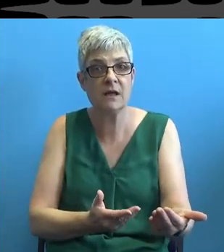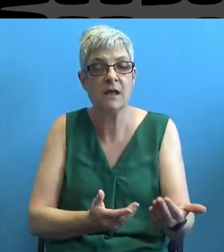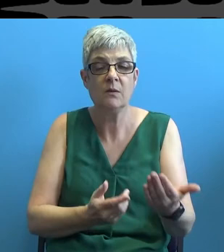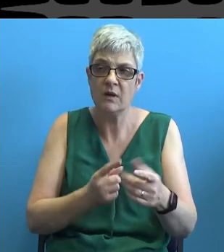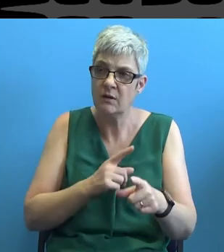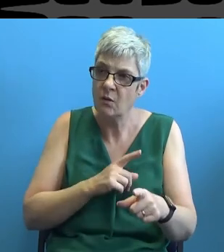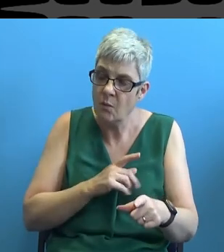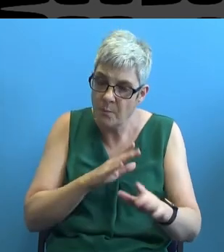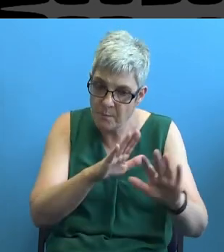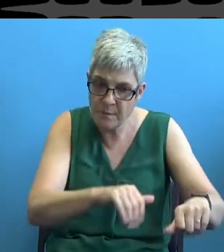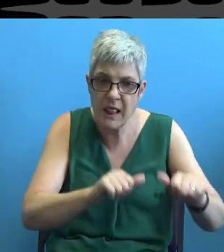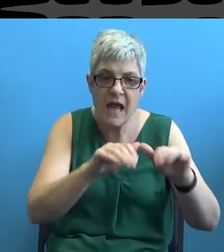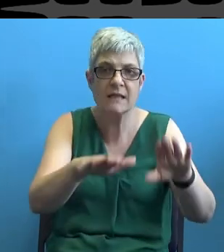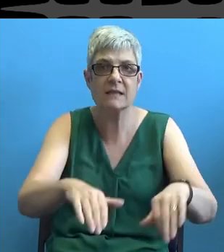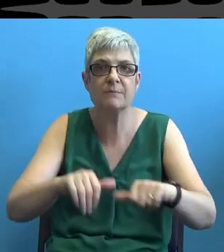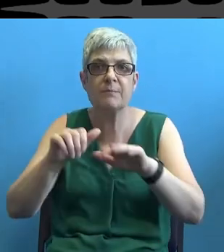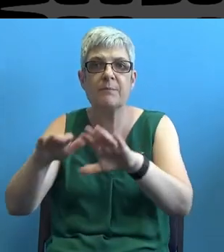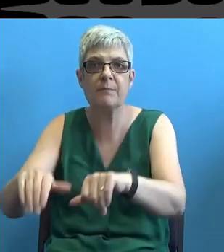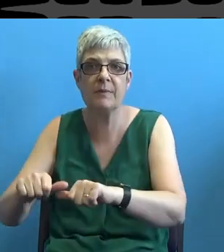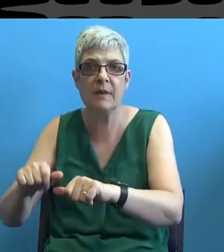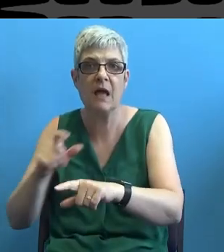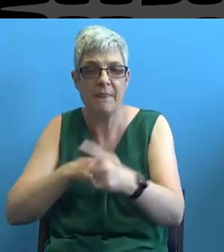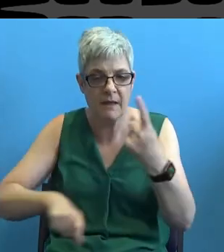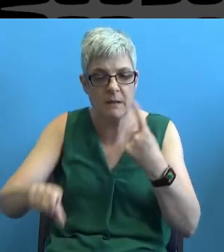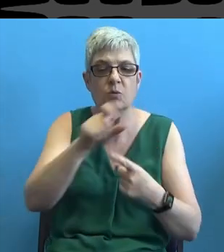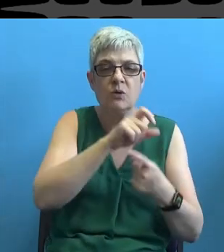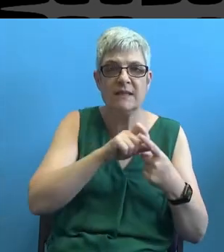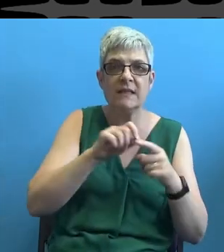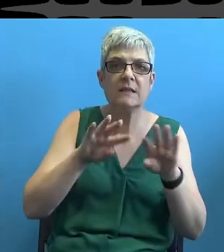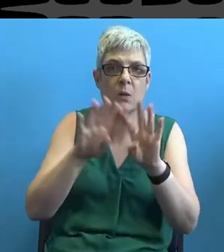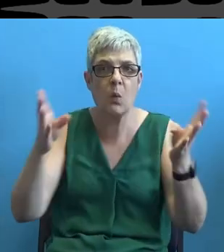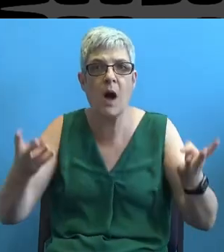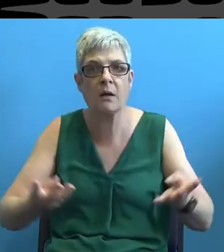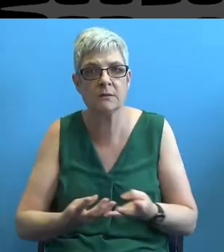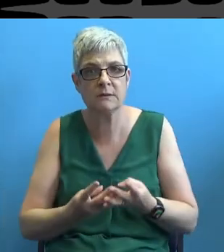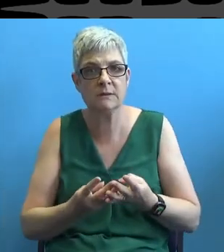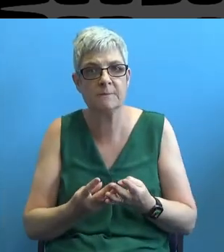seeking to bless the world around us, the communities that we are part of.